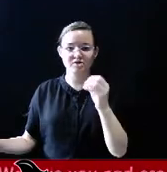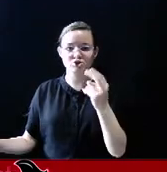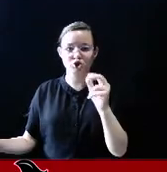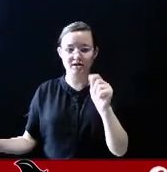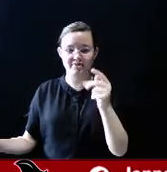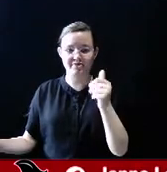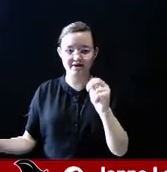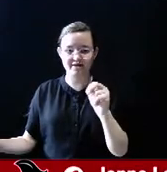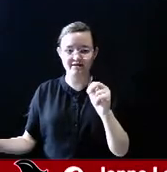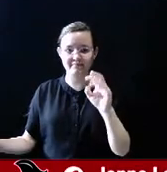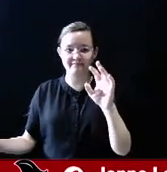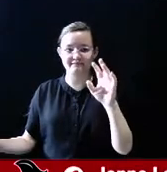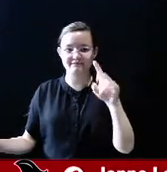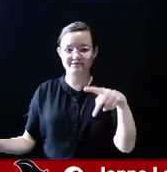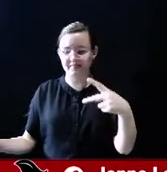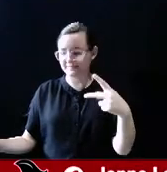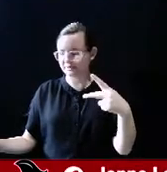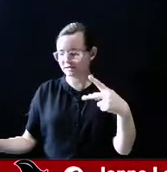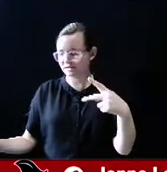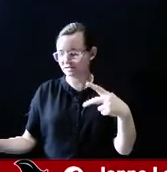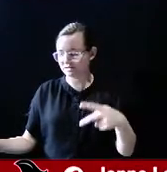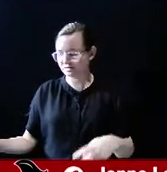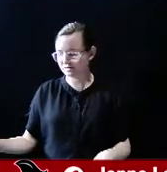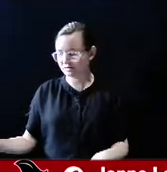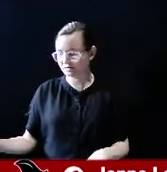Jonathan Enrique Phillips.